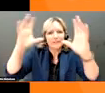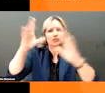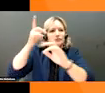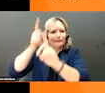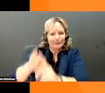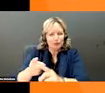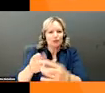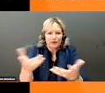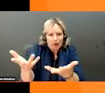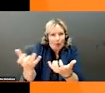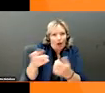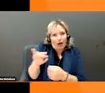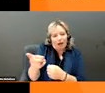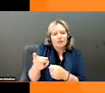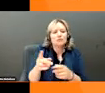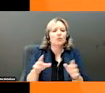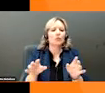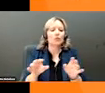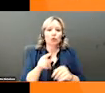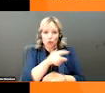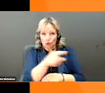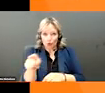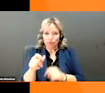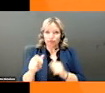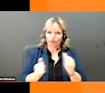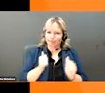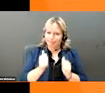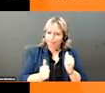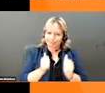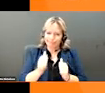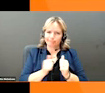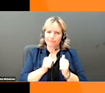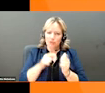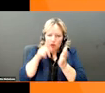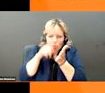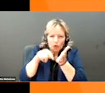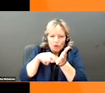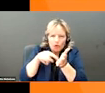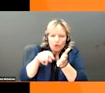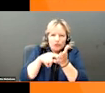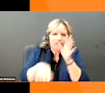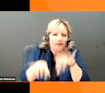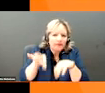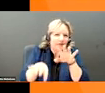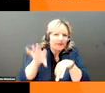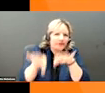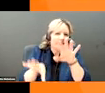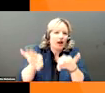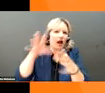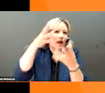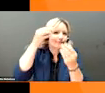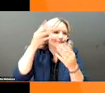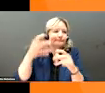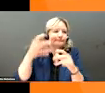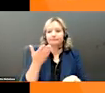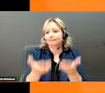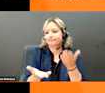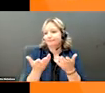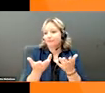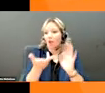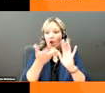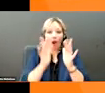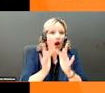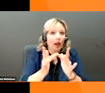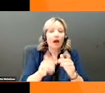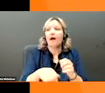researching and learning. And typically you can get most of this information online. Maybe you have a contact, who